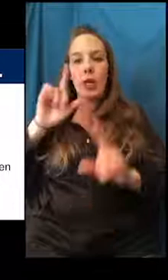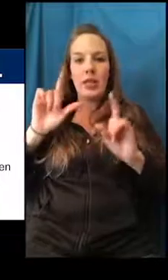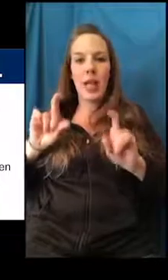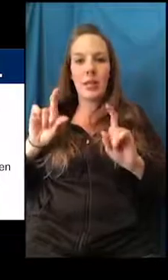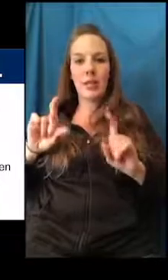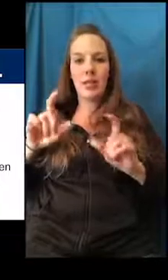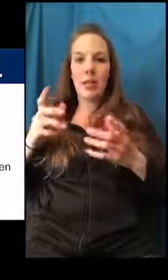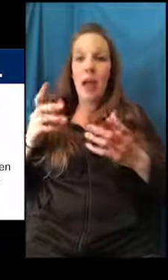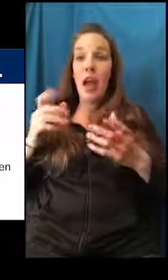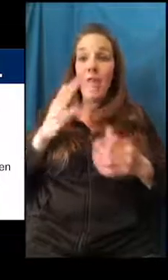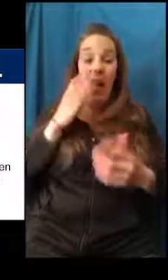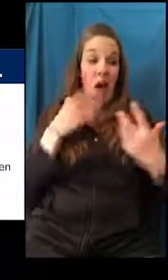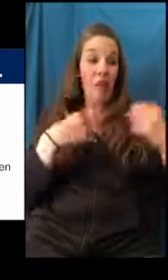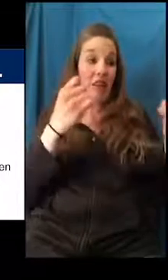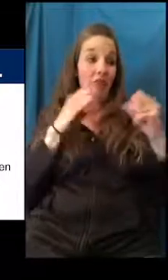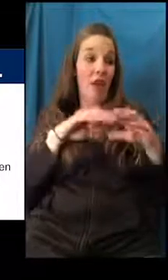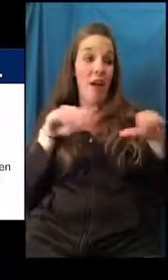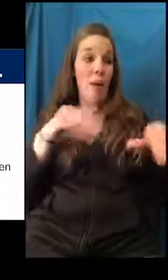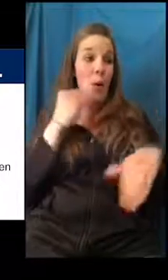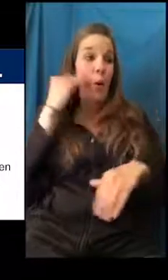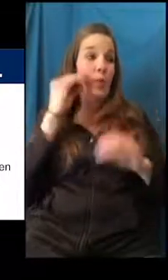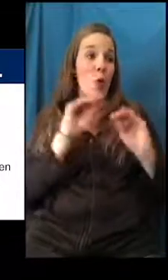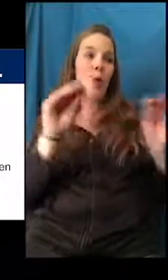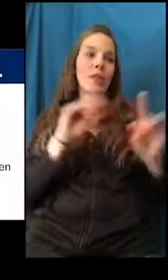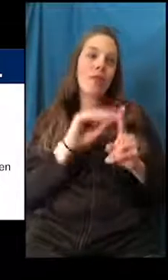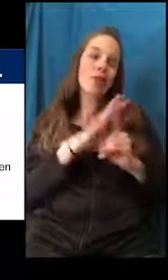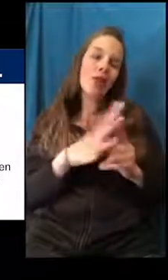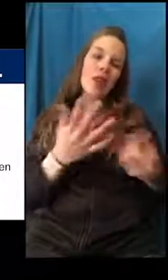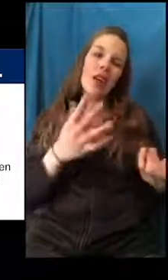home without any exposures.